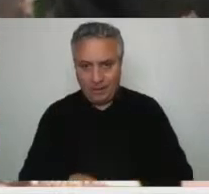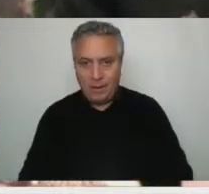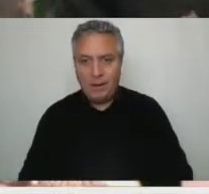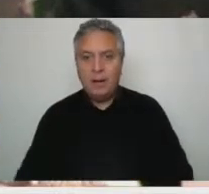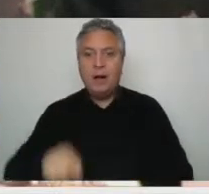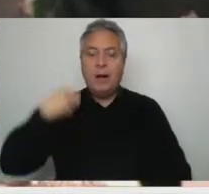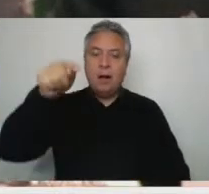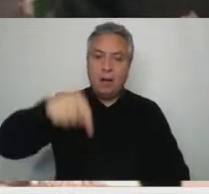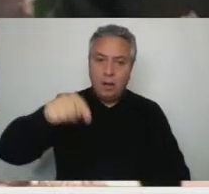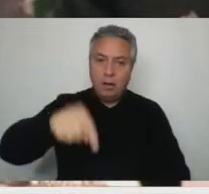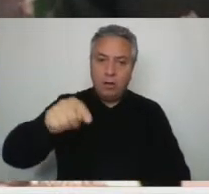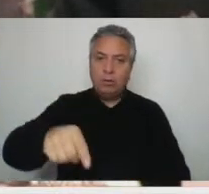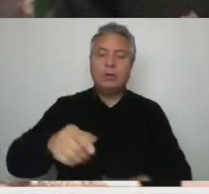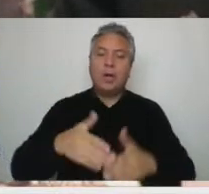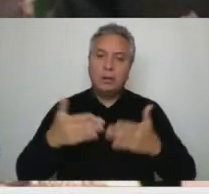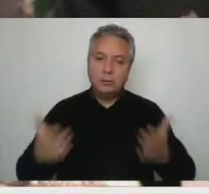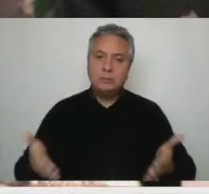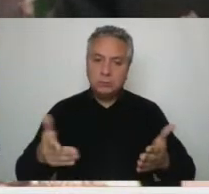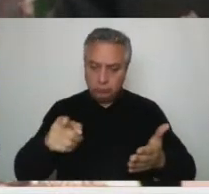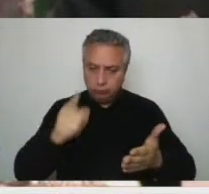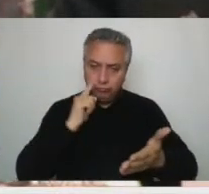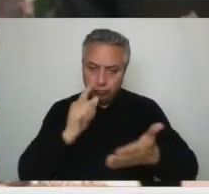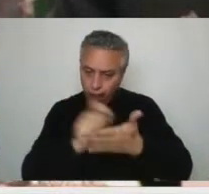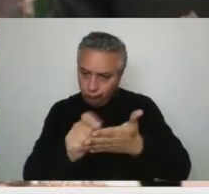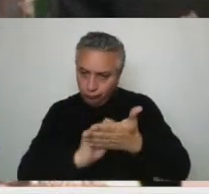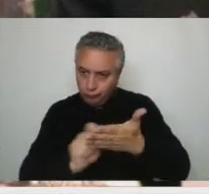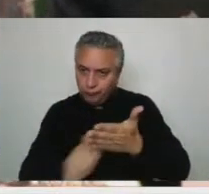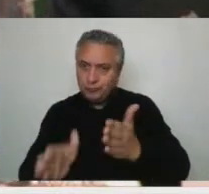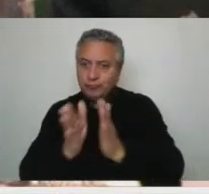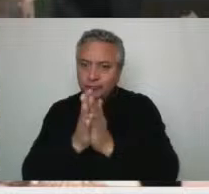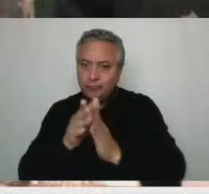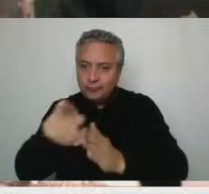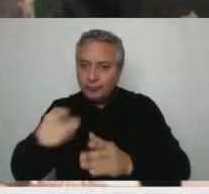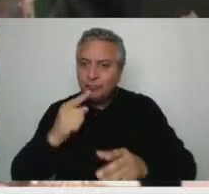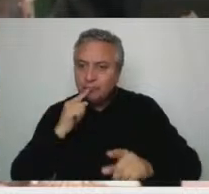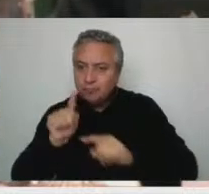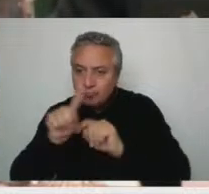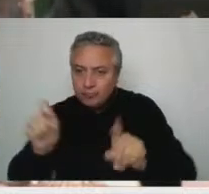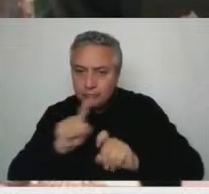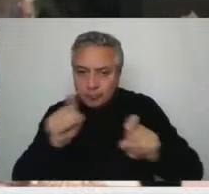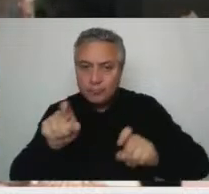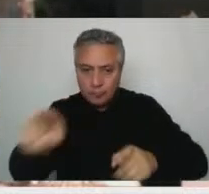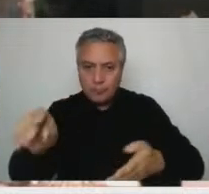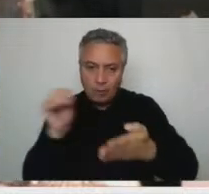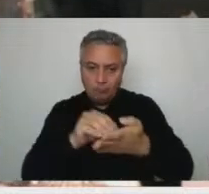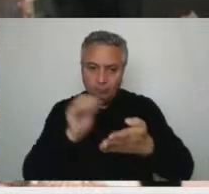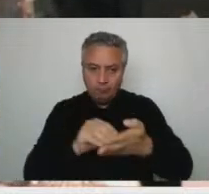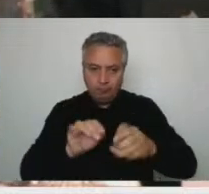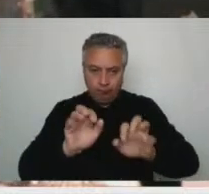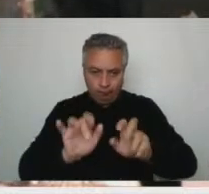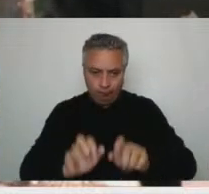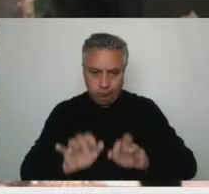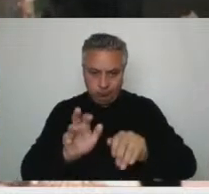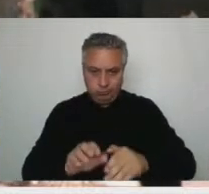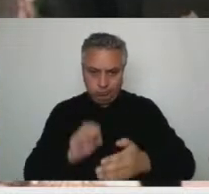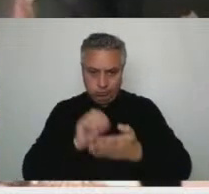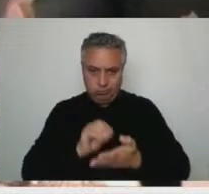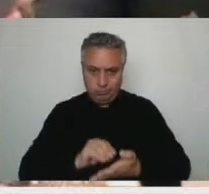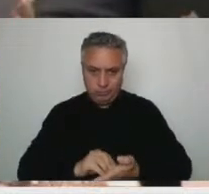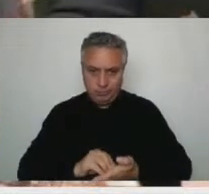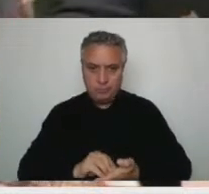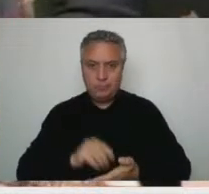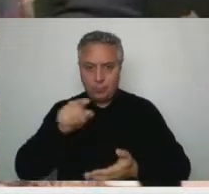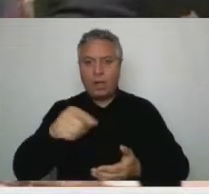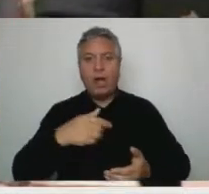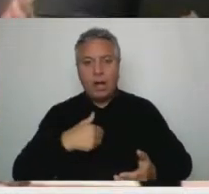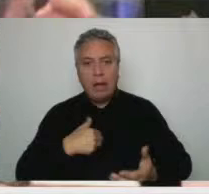a special survey. I invite you to answer the questions. My colleagues will upload that, and we also